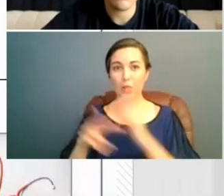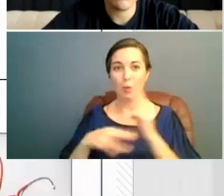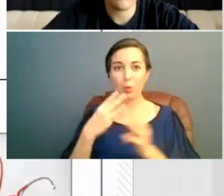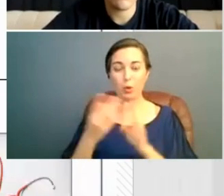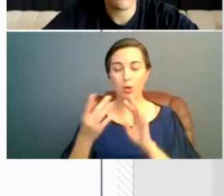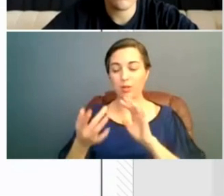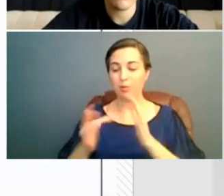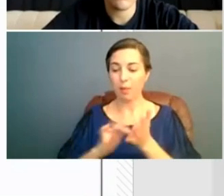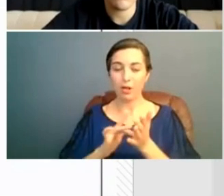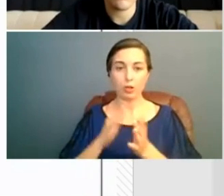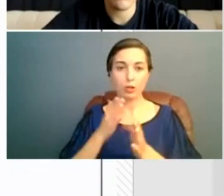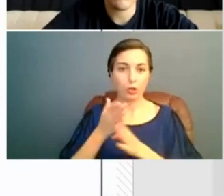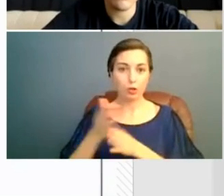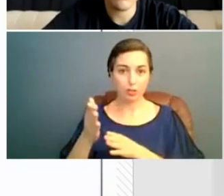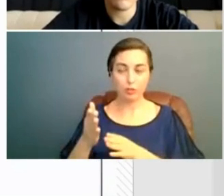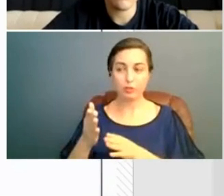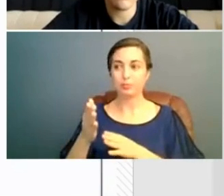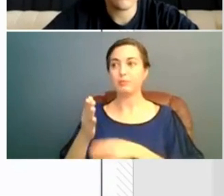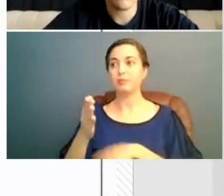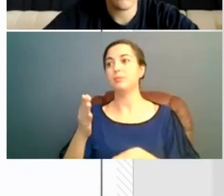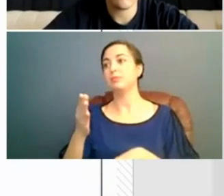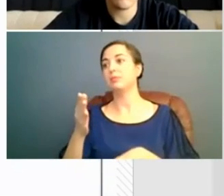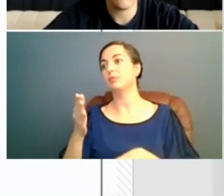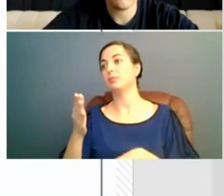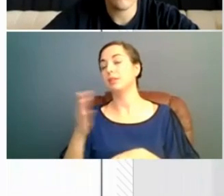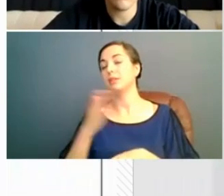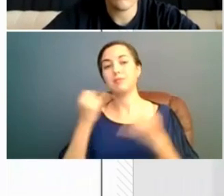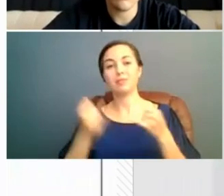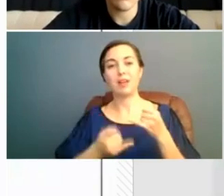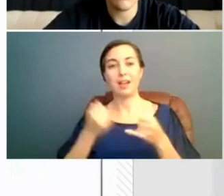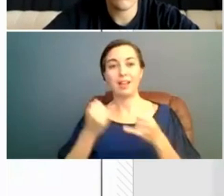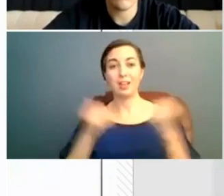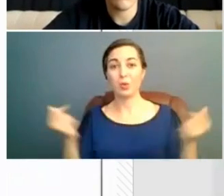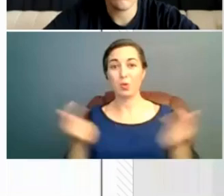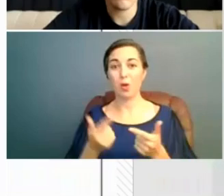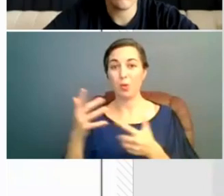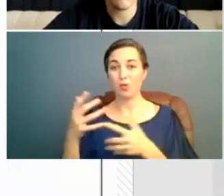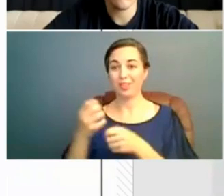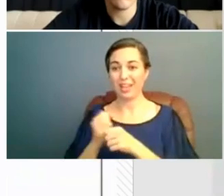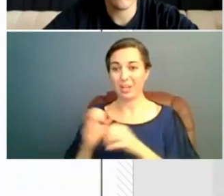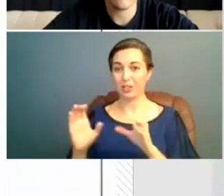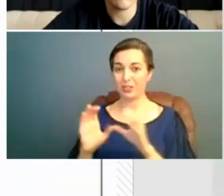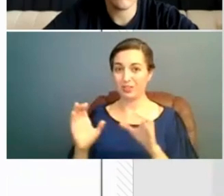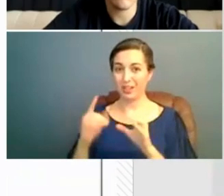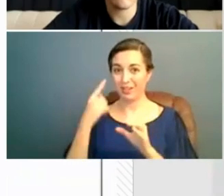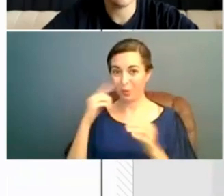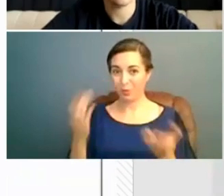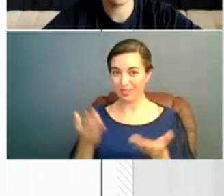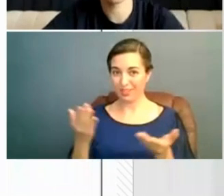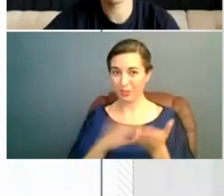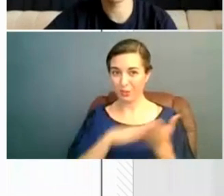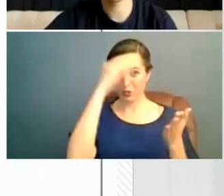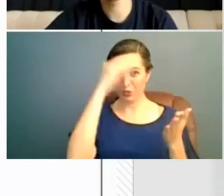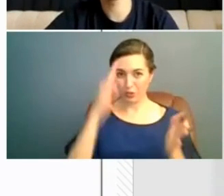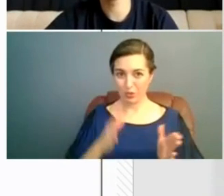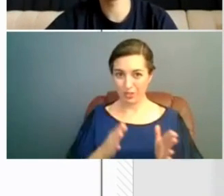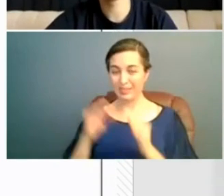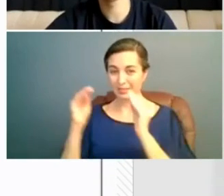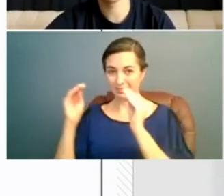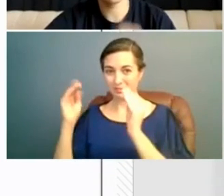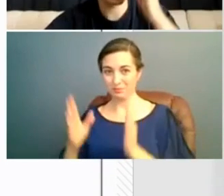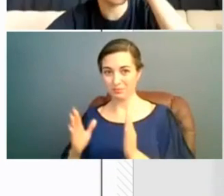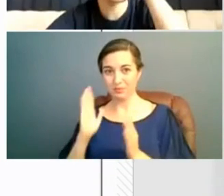Eastern. And finally, everyone is going to get a certificate for being here, students and teachers, that'll come to you